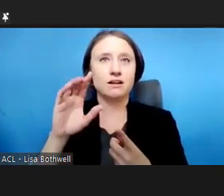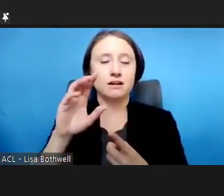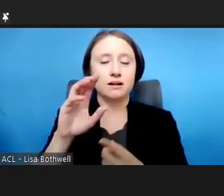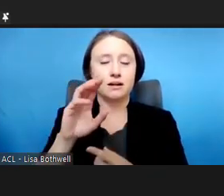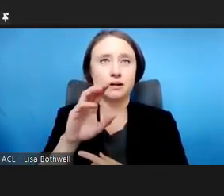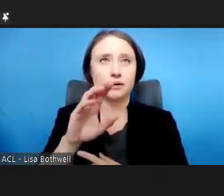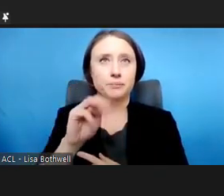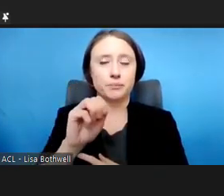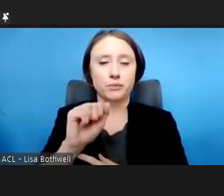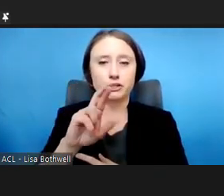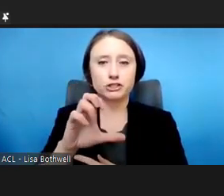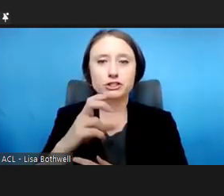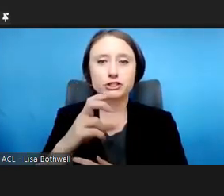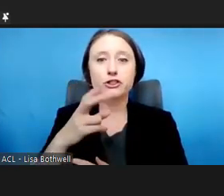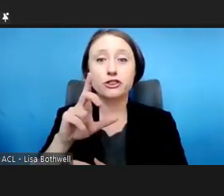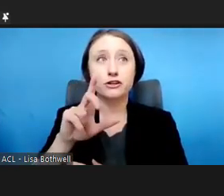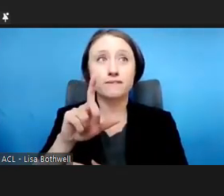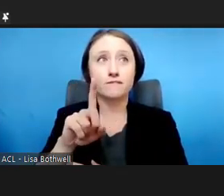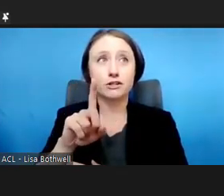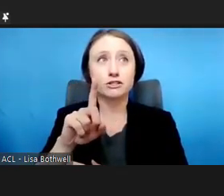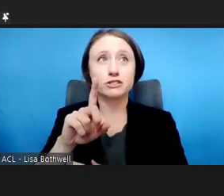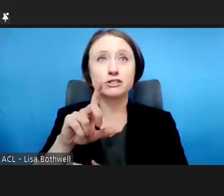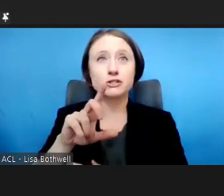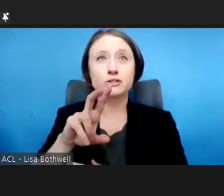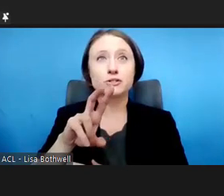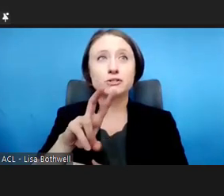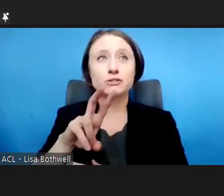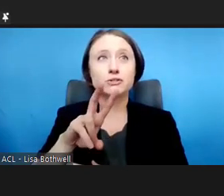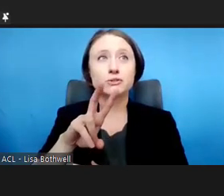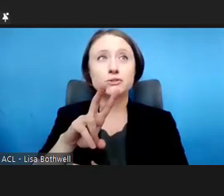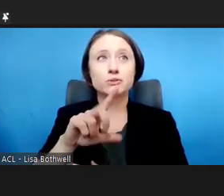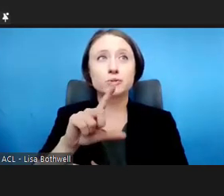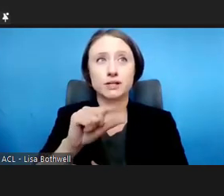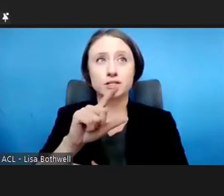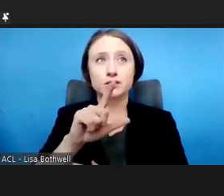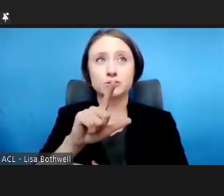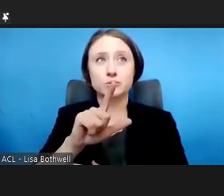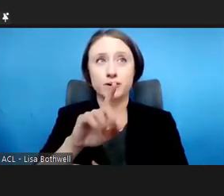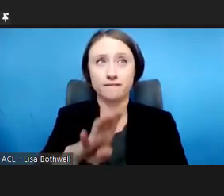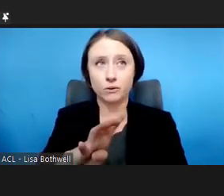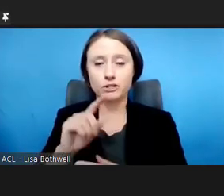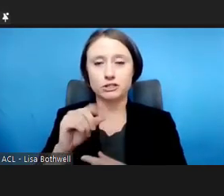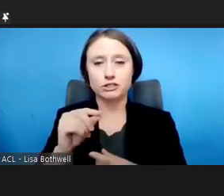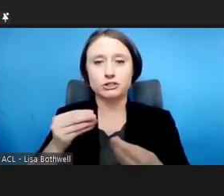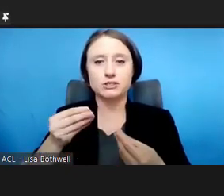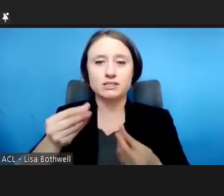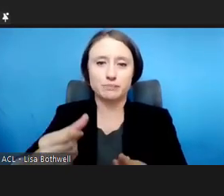2022. And the states have until, let's see.